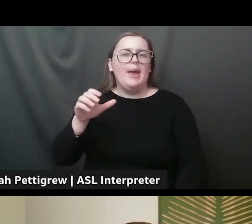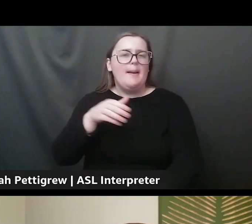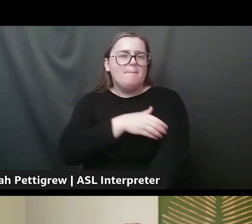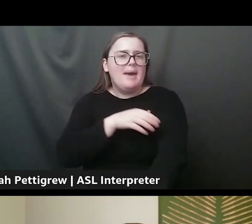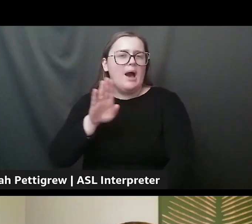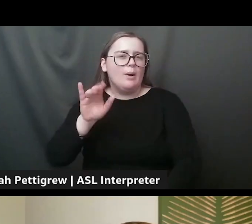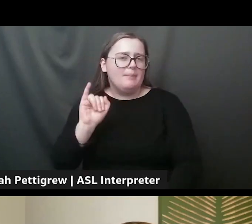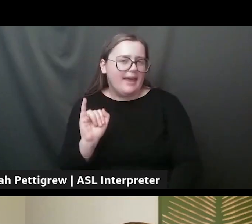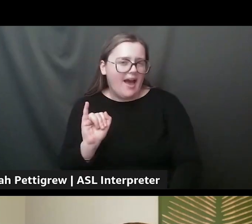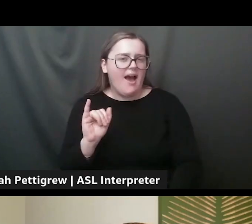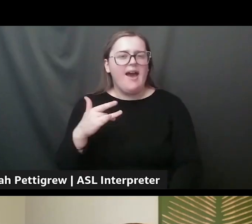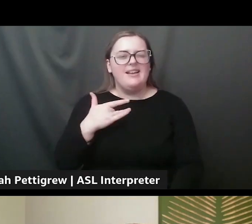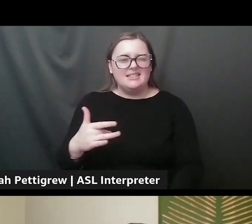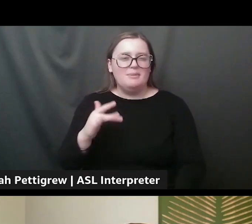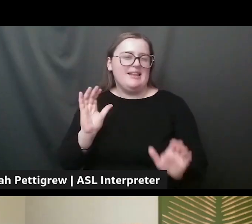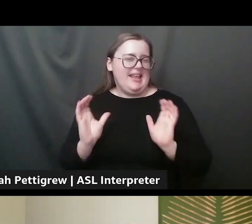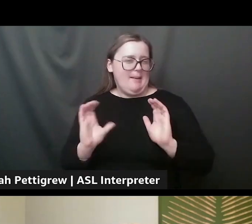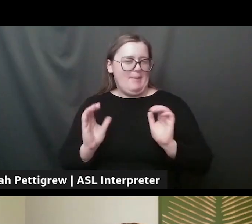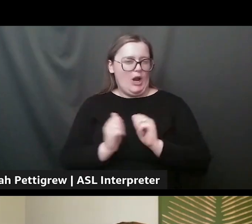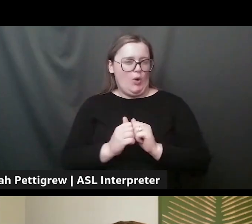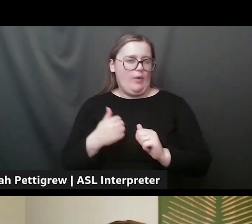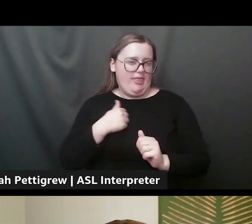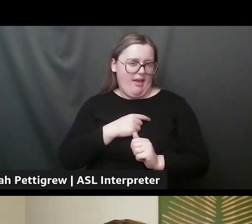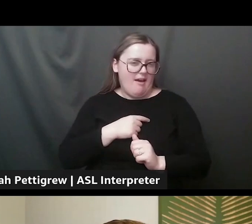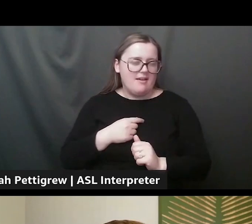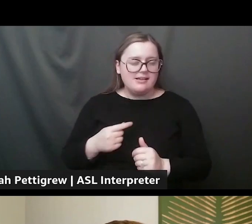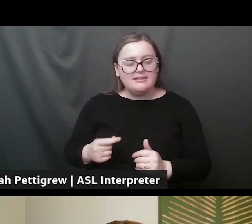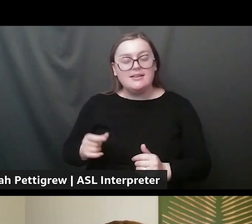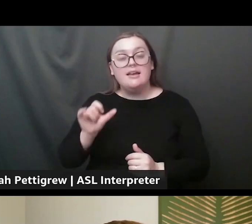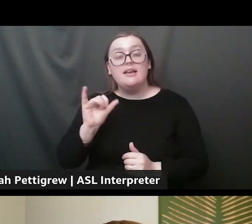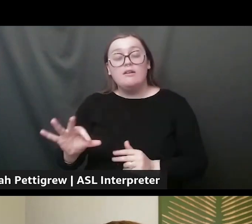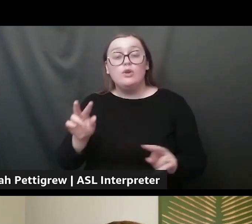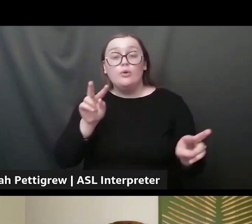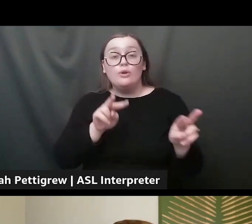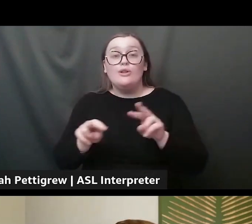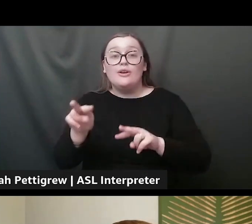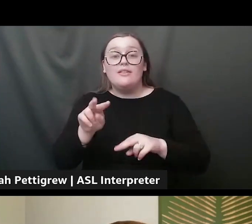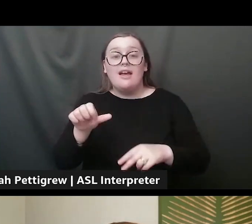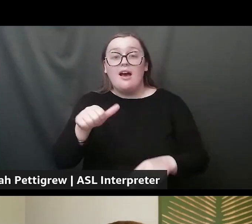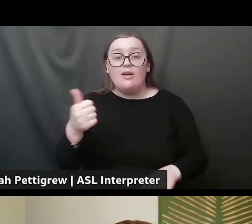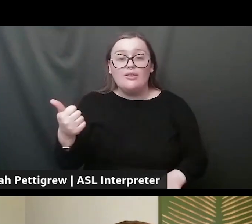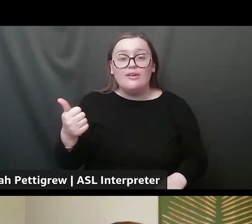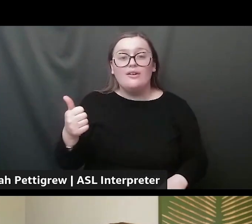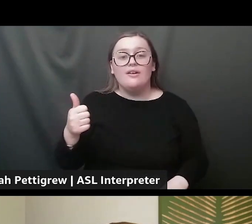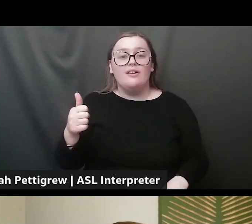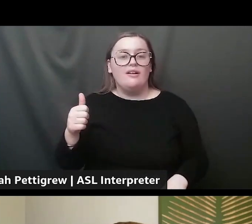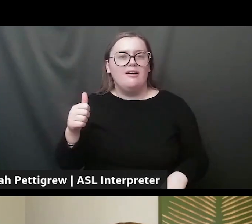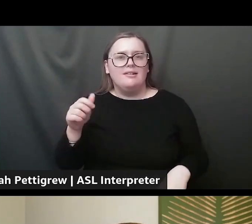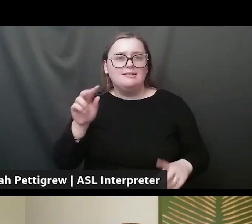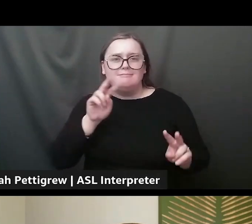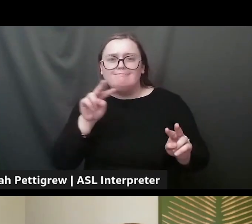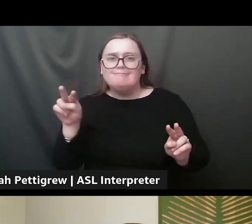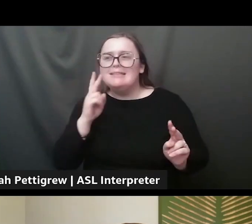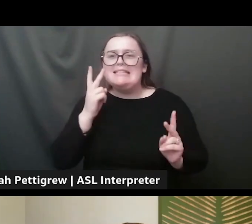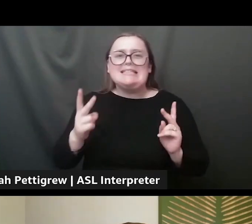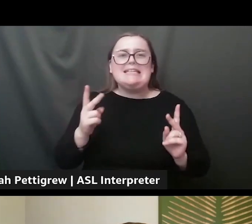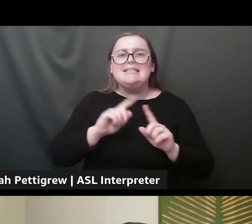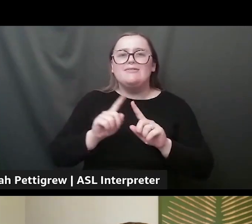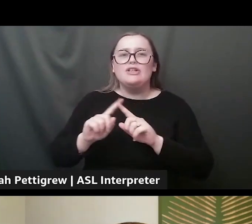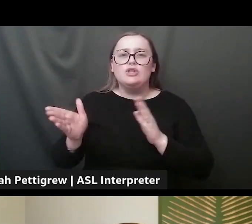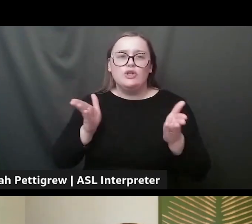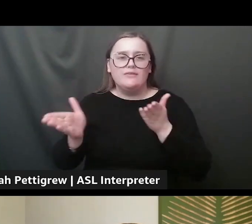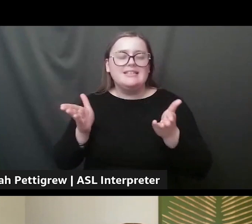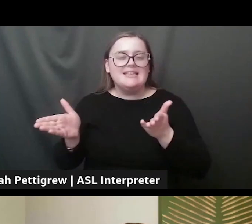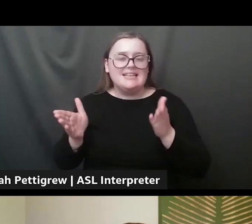get compared to. And if you're looking around in all of the, trade rags and trying to see like what are the different kinds of services out there, you'll see us kind